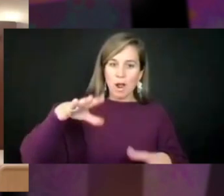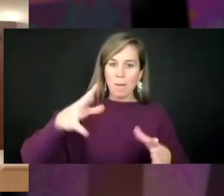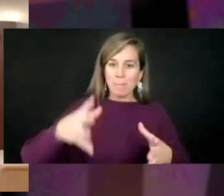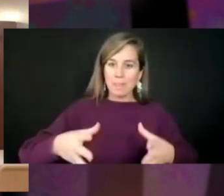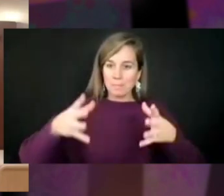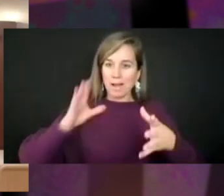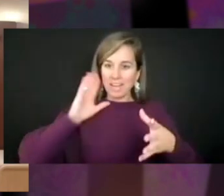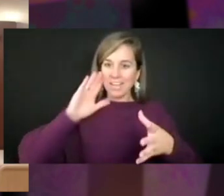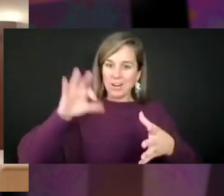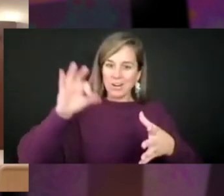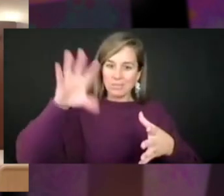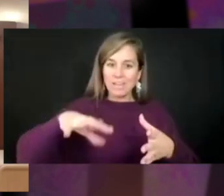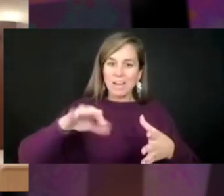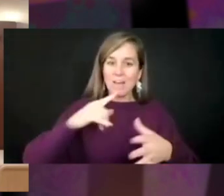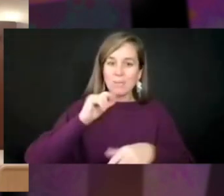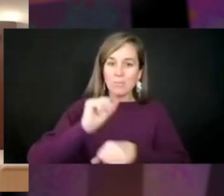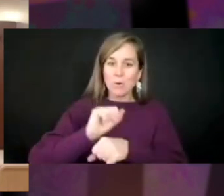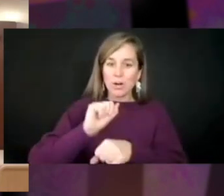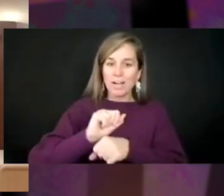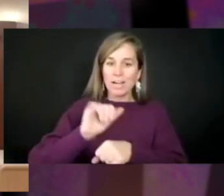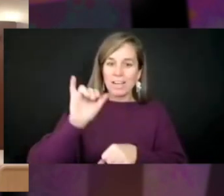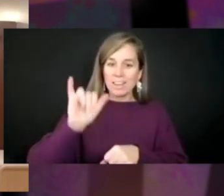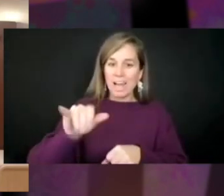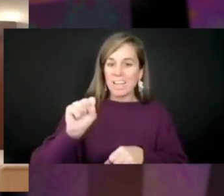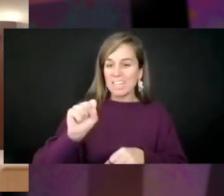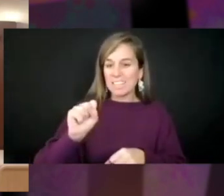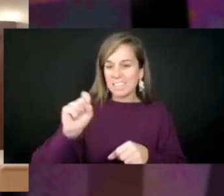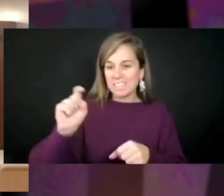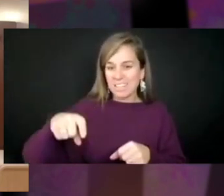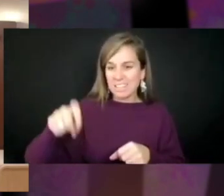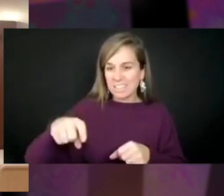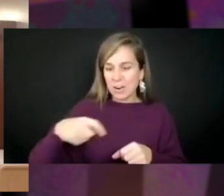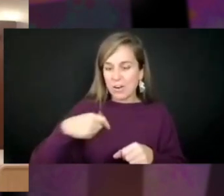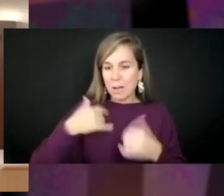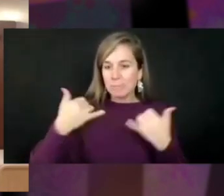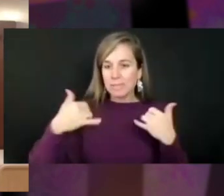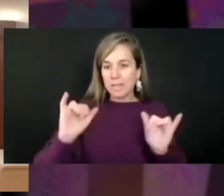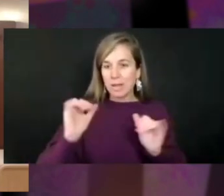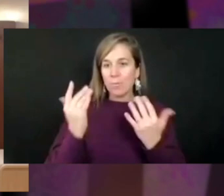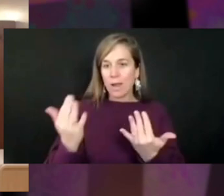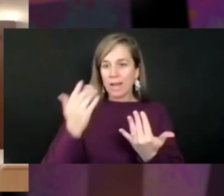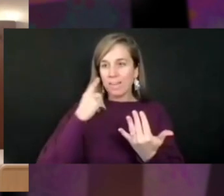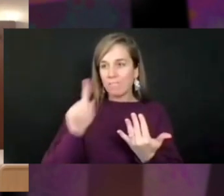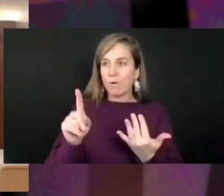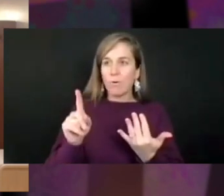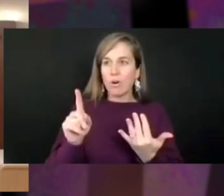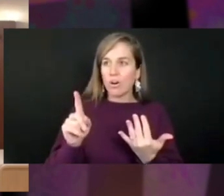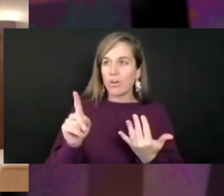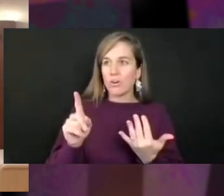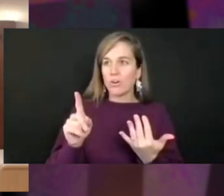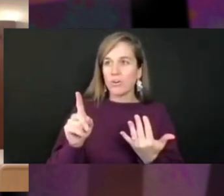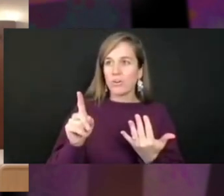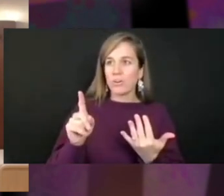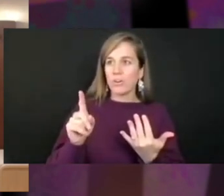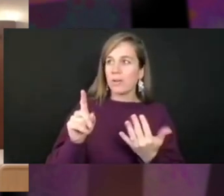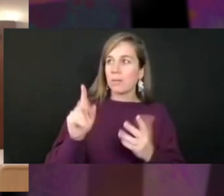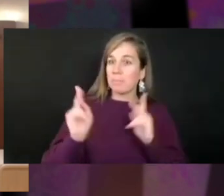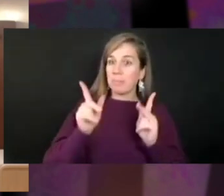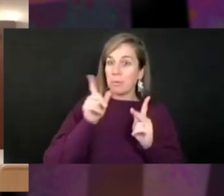of the work that is necessary. You know, I'm still waiting for people who own